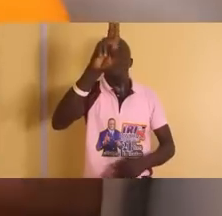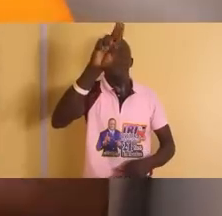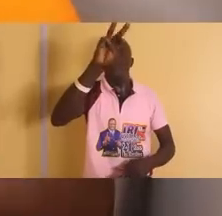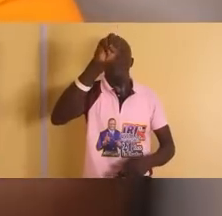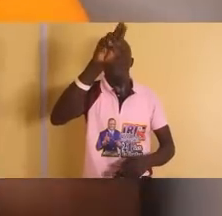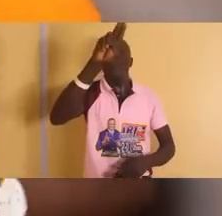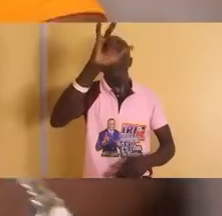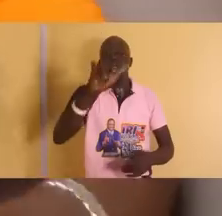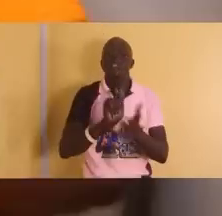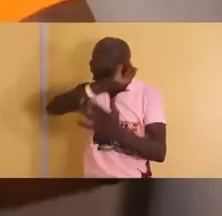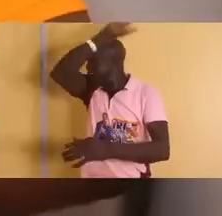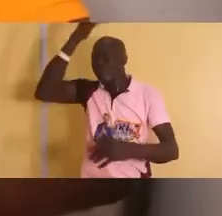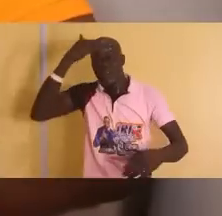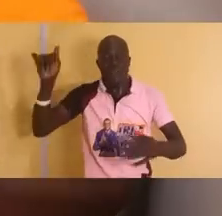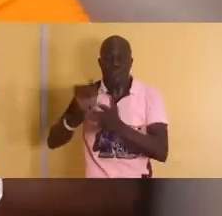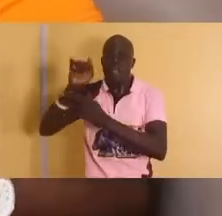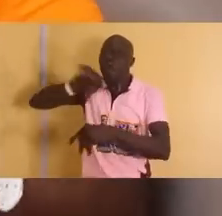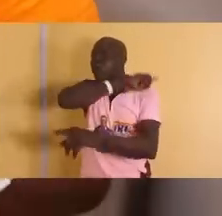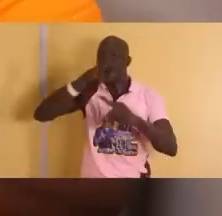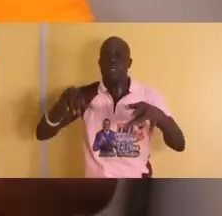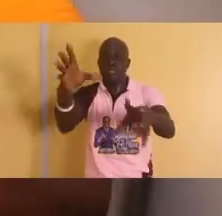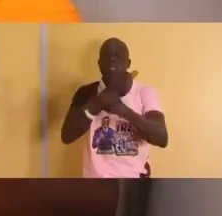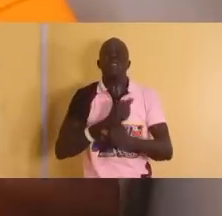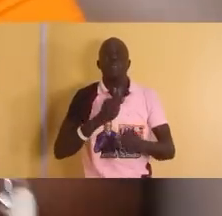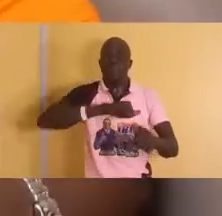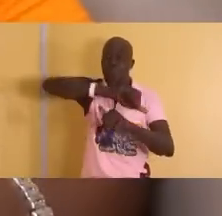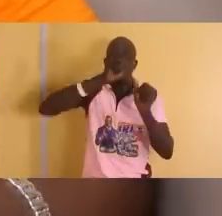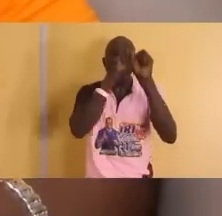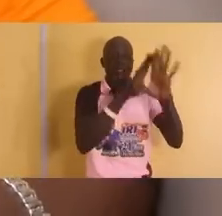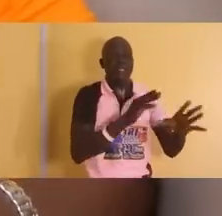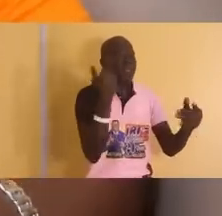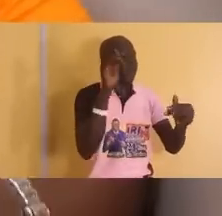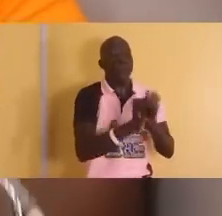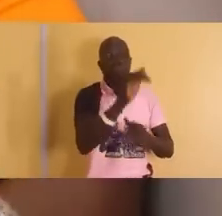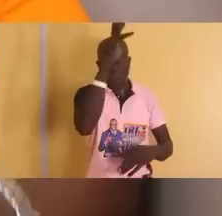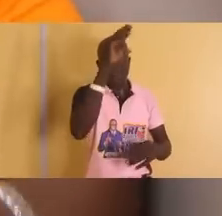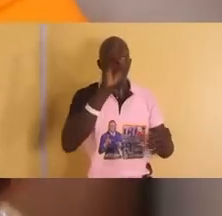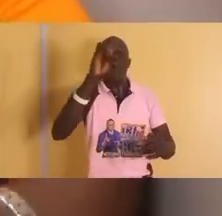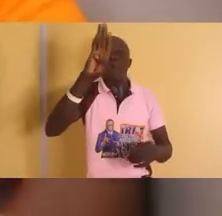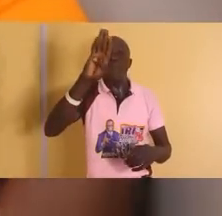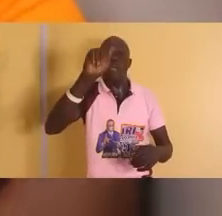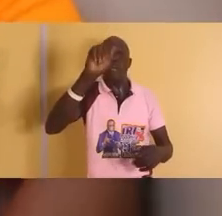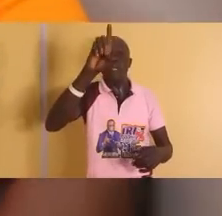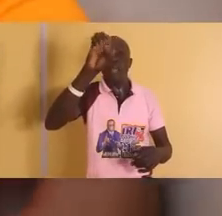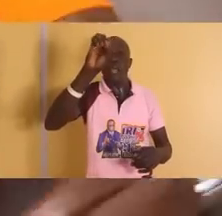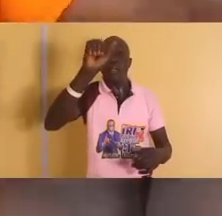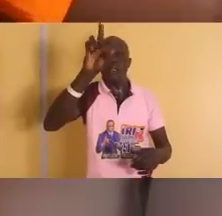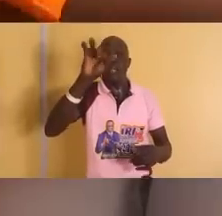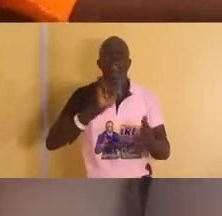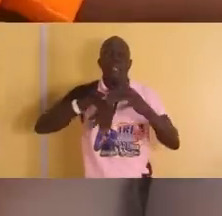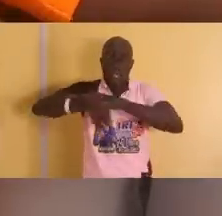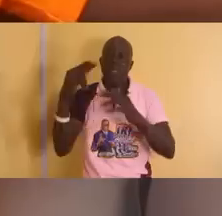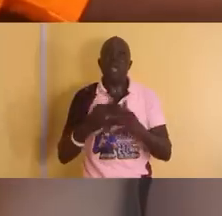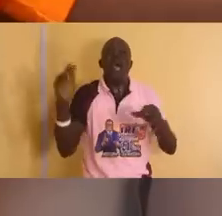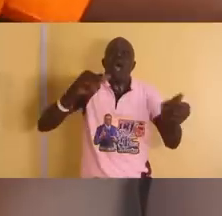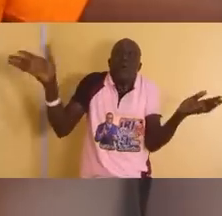I can never forget. Emi o le gbagbe. What I received. Nigba mo gba. The blessing. Ibukun ati sure lati oro Baba Badare in the name of Jesus. Mo